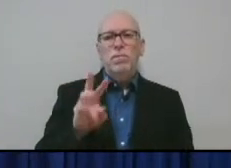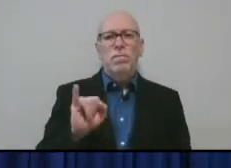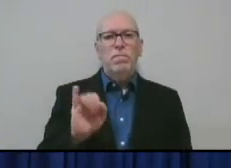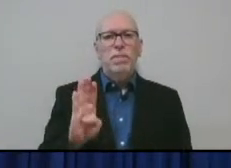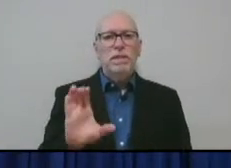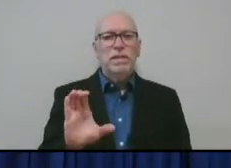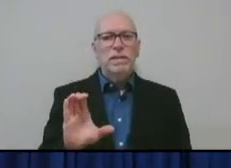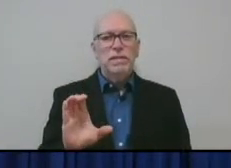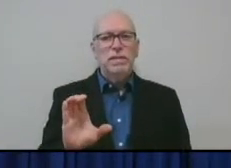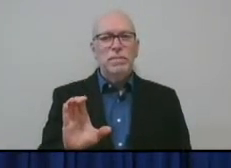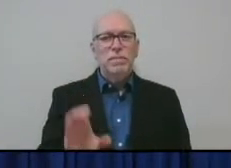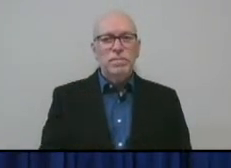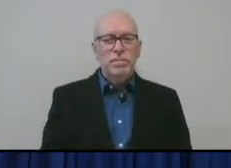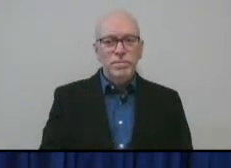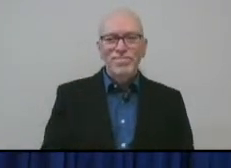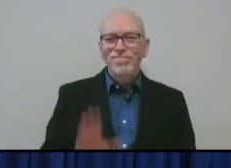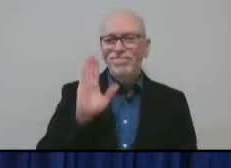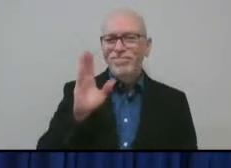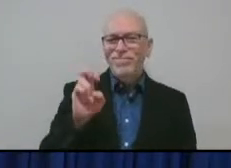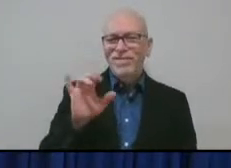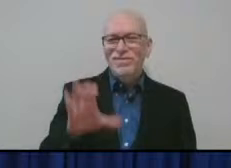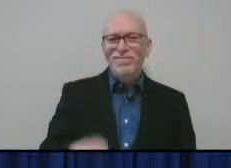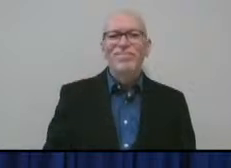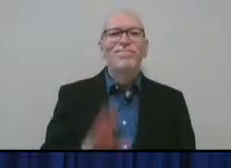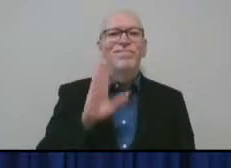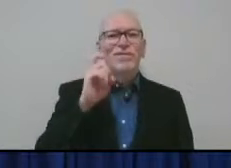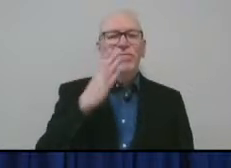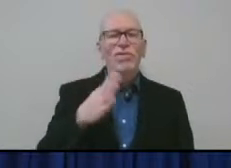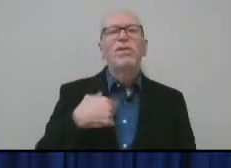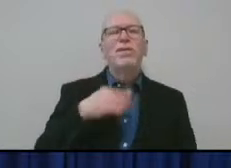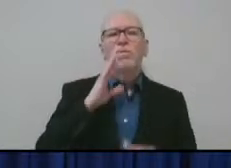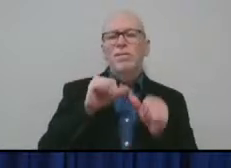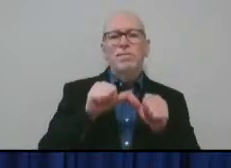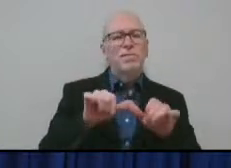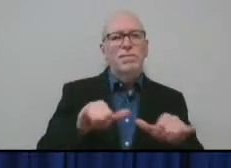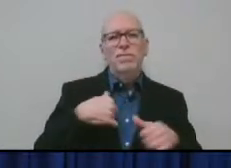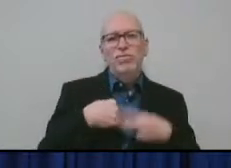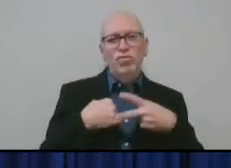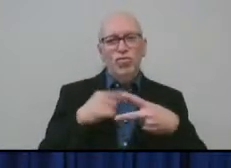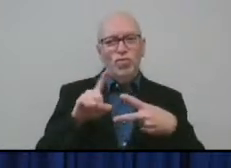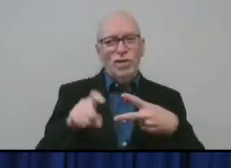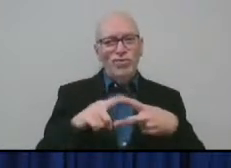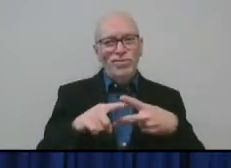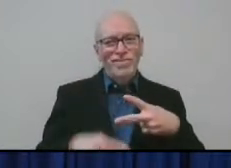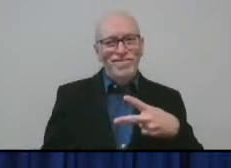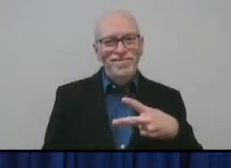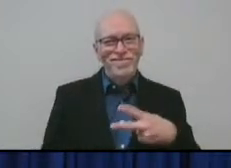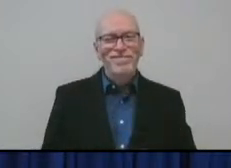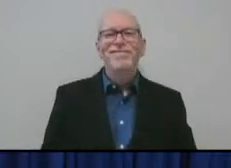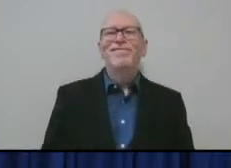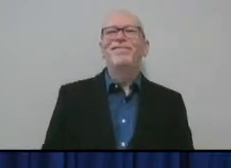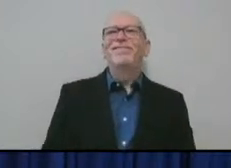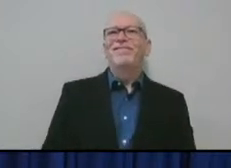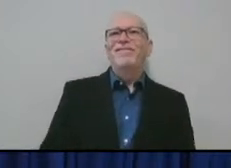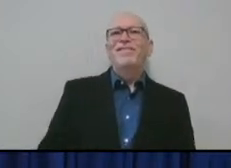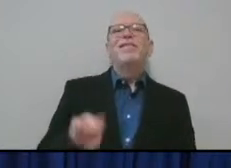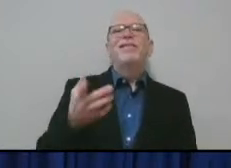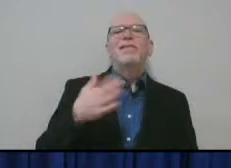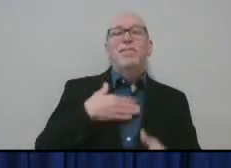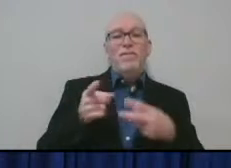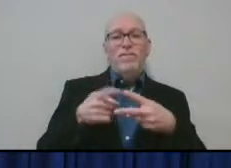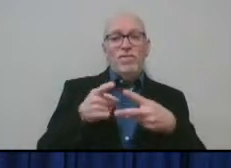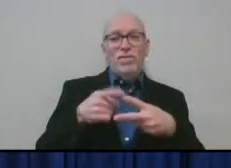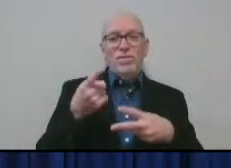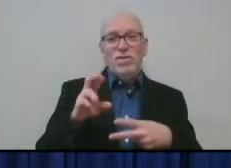Afternoon, Eric. Good afternoon, Governor. I will continue the trend. I have 2 questions. My first one is for